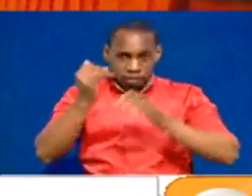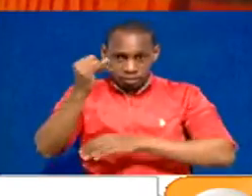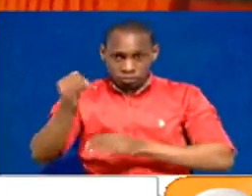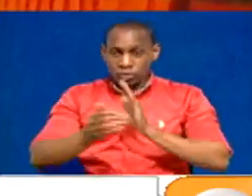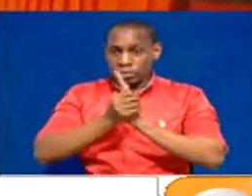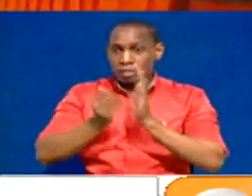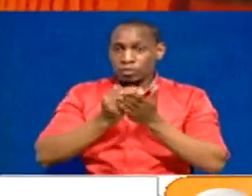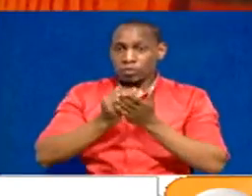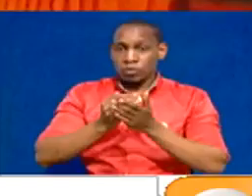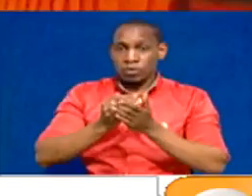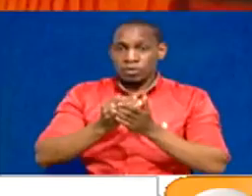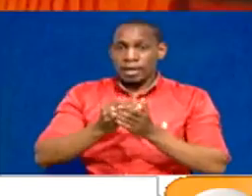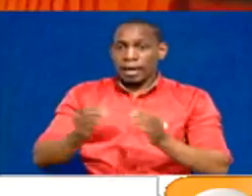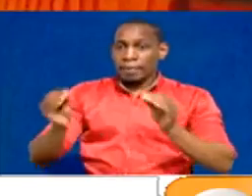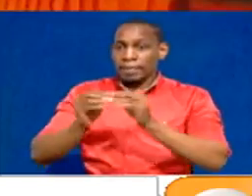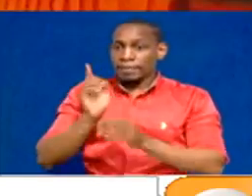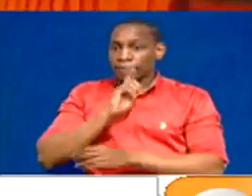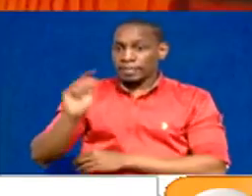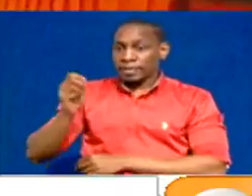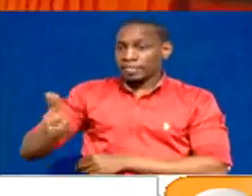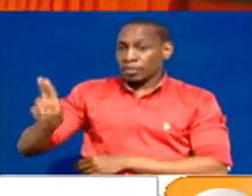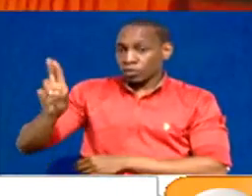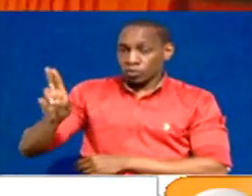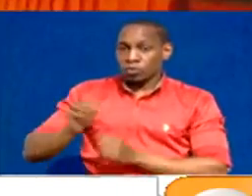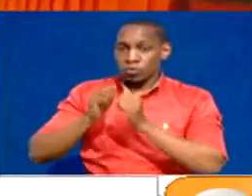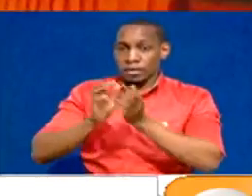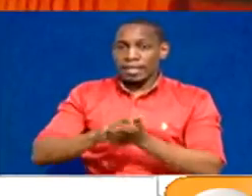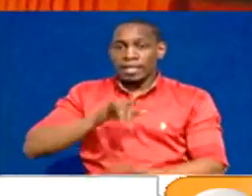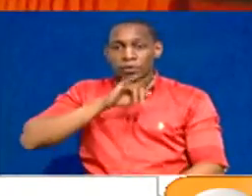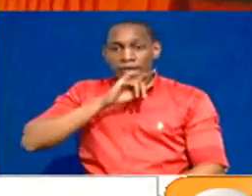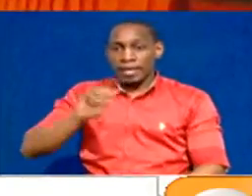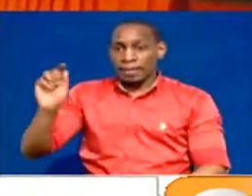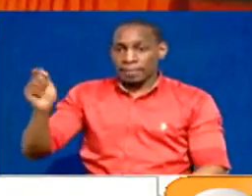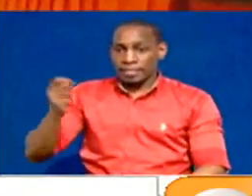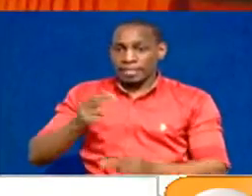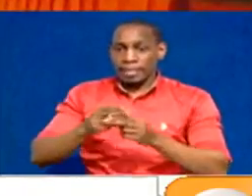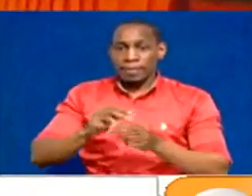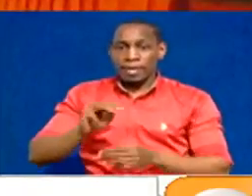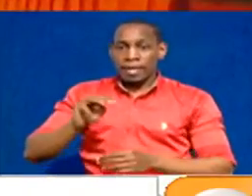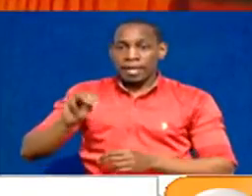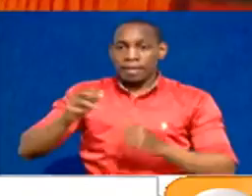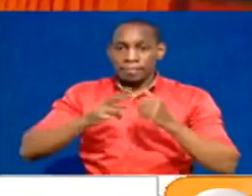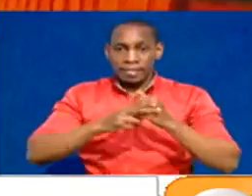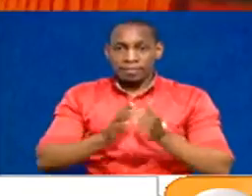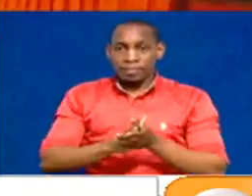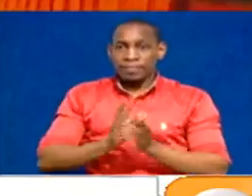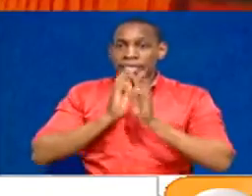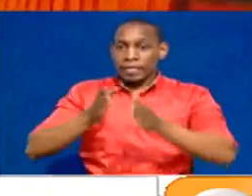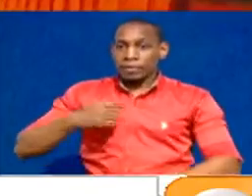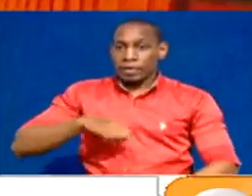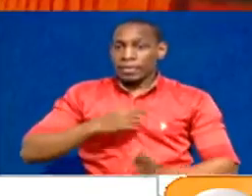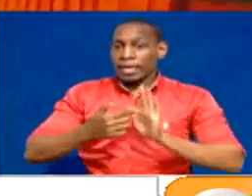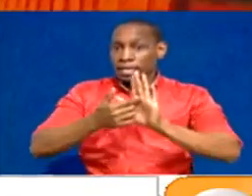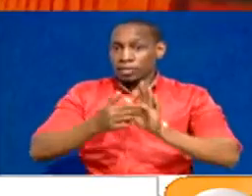Her skills have already earned her a meeting with President Uhuru Kenyatta and his Ugandan counterpart, Yoweri Museveni. And as Francis